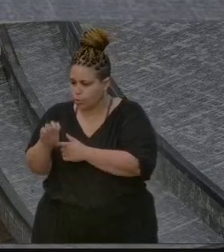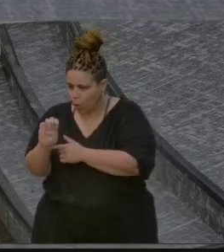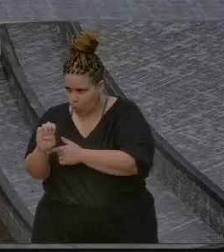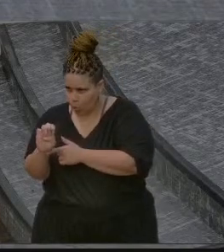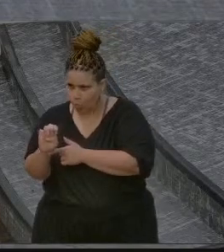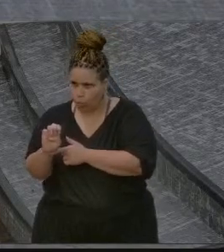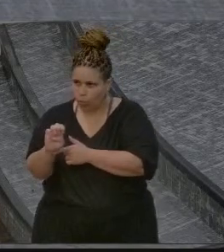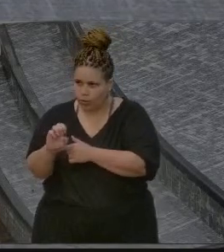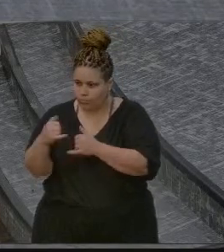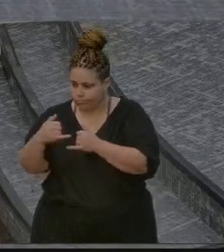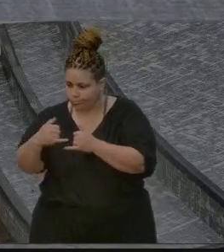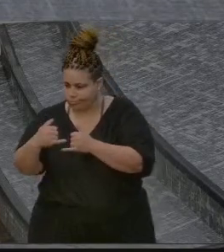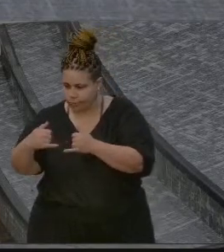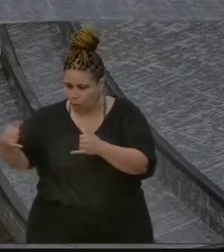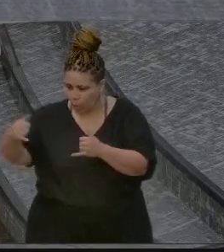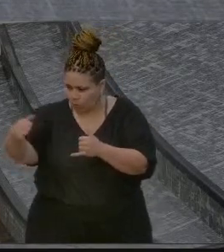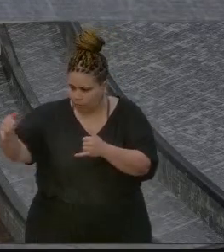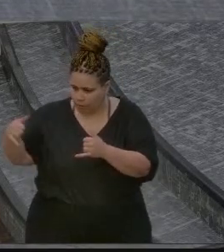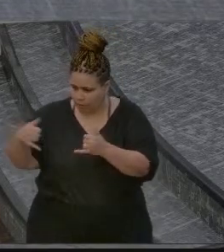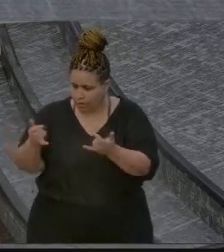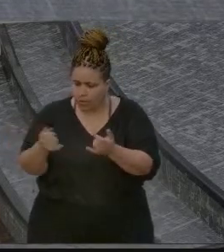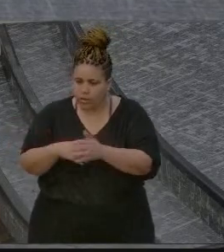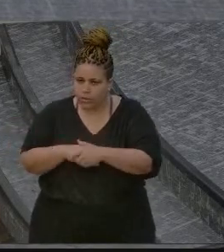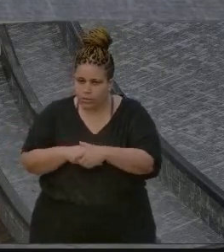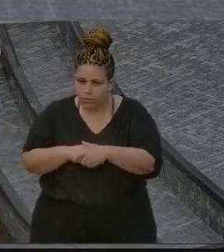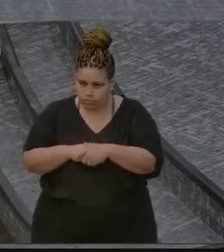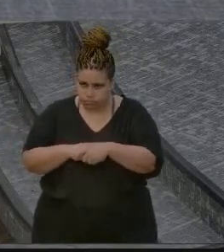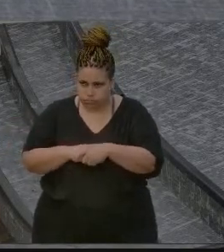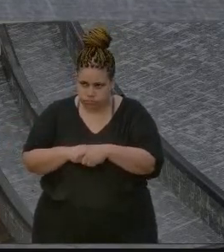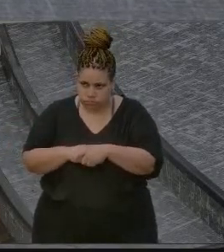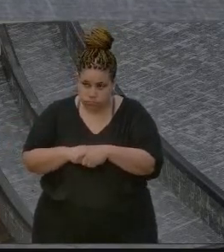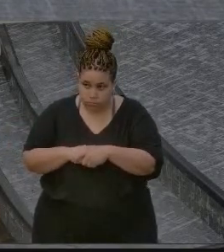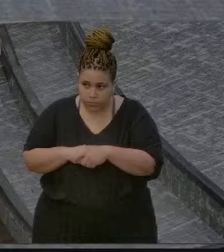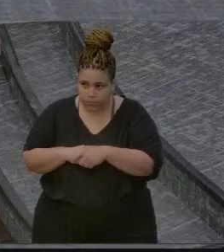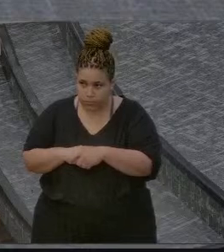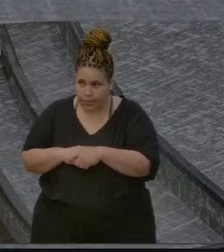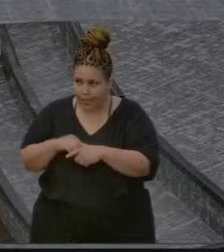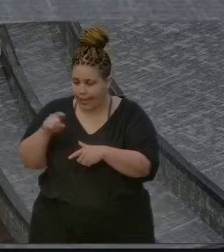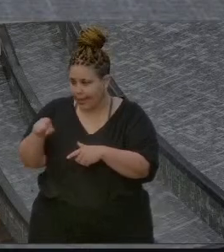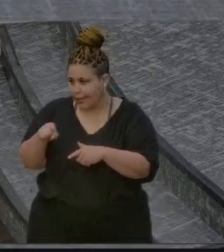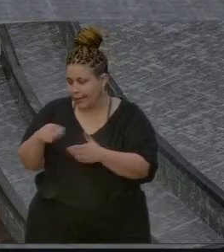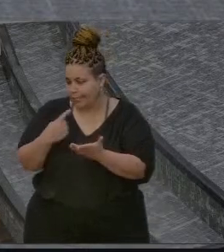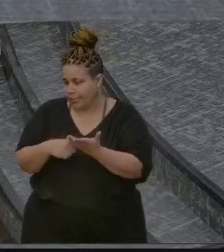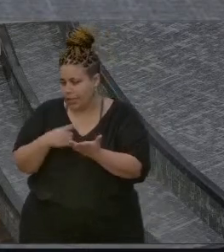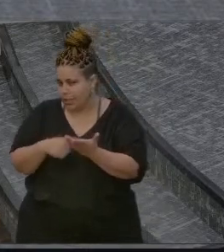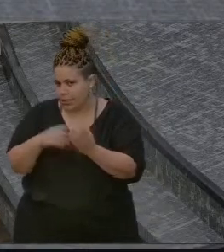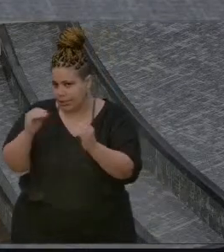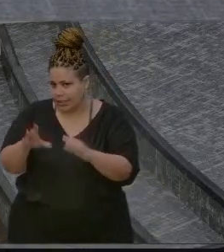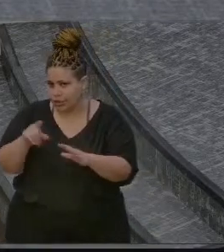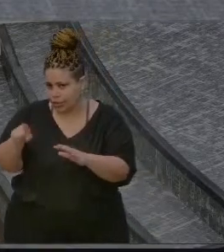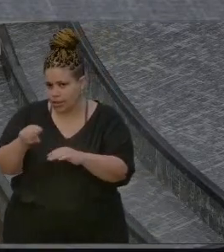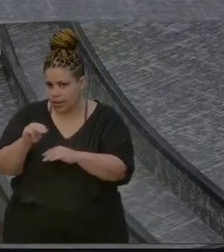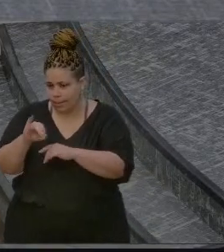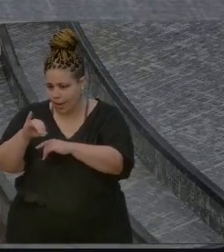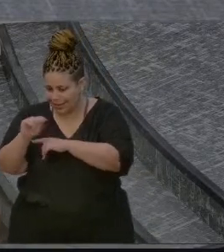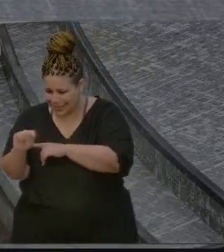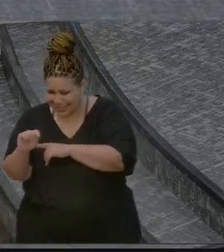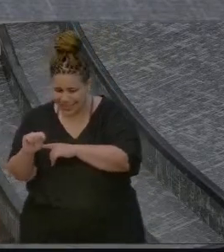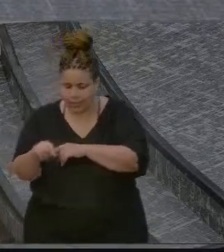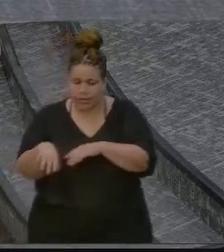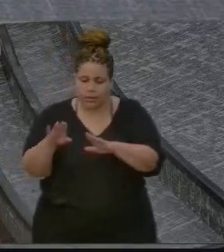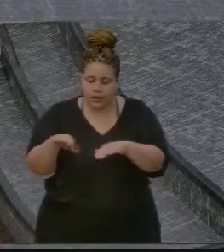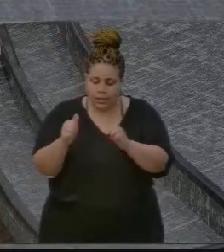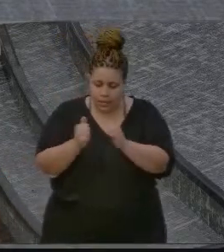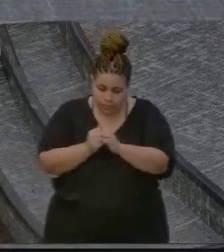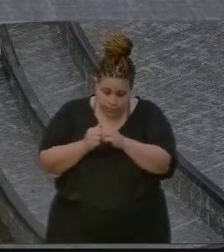scientist who was at MIT, who was a feature in that story. with Dr. Thomas's permission, I've been communicating